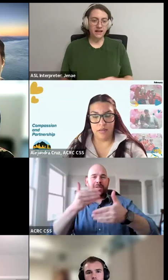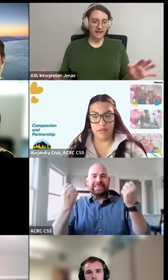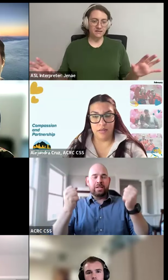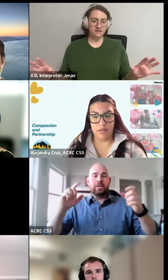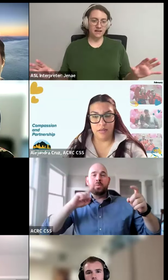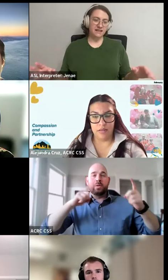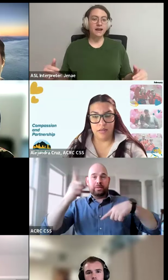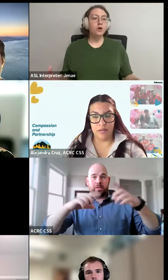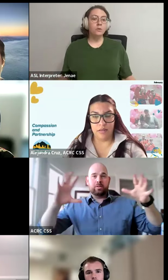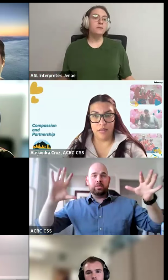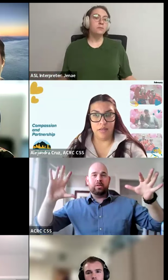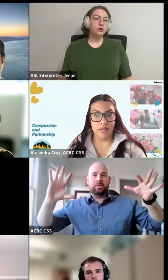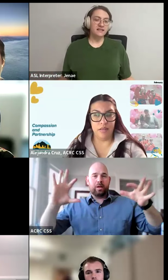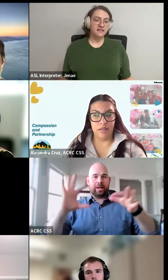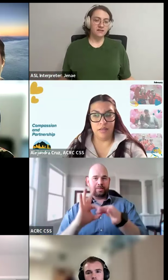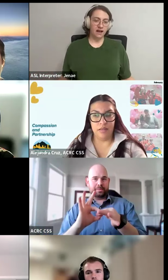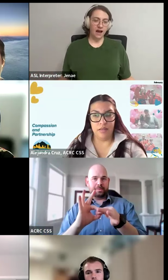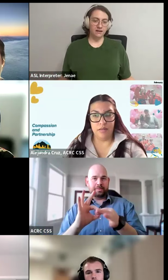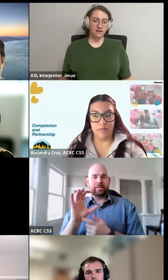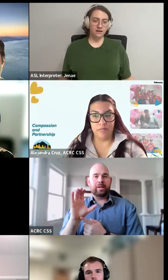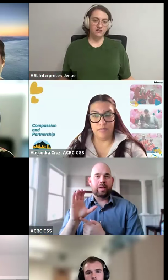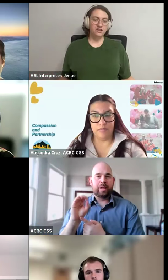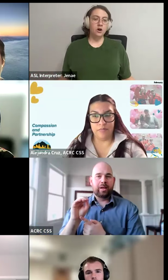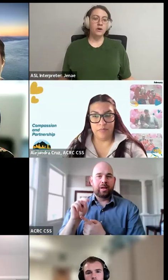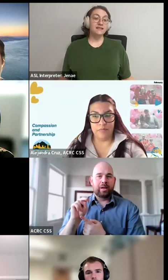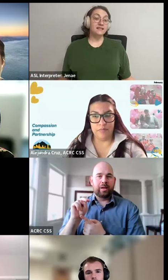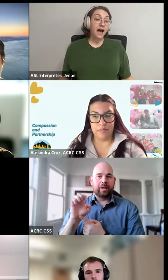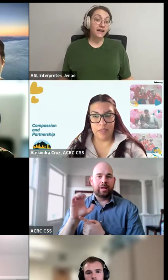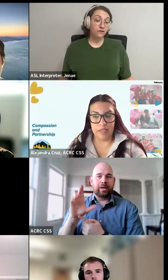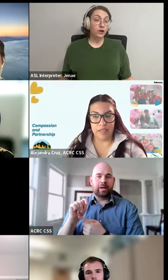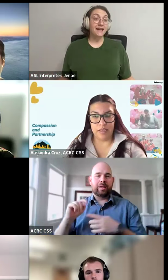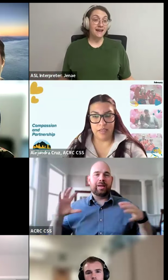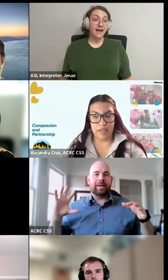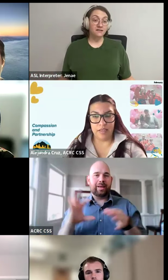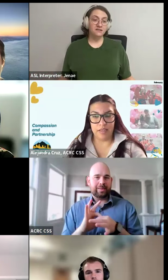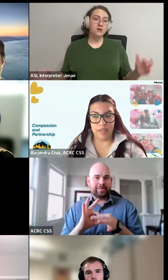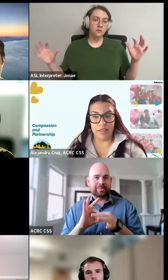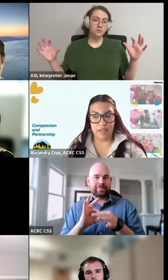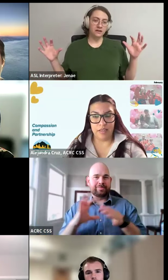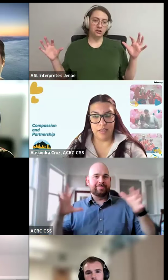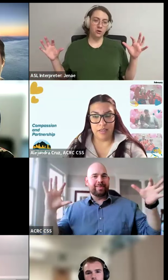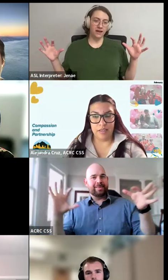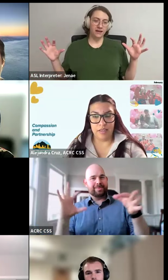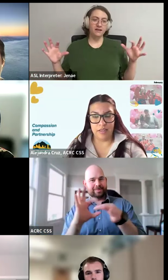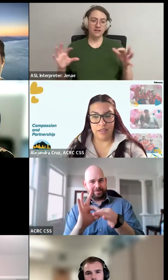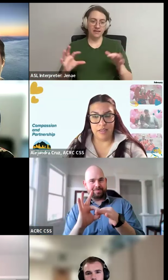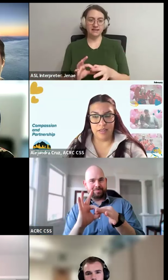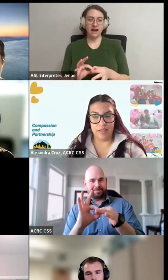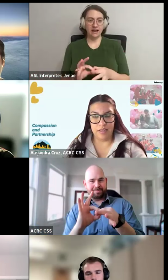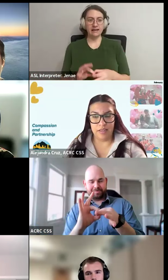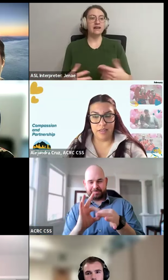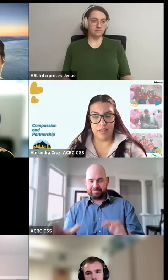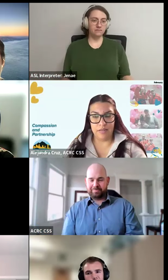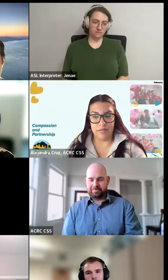so it's kind of a progressive sign. So it's the sign for connect. So they're showing